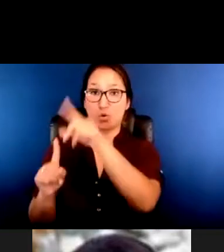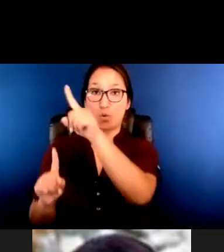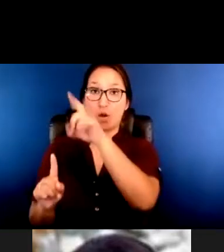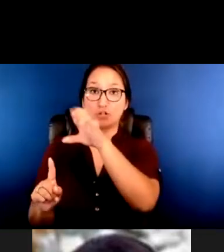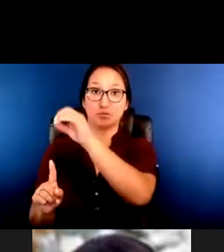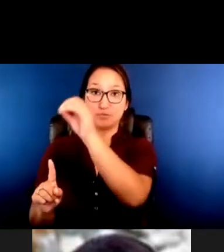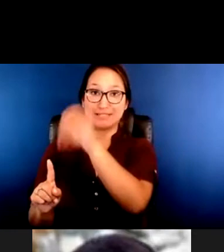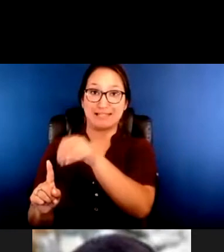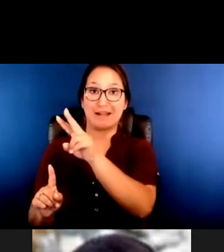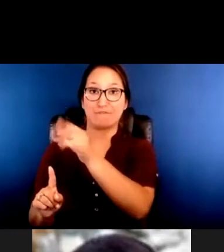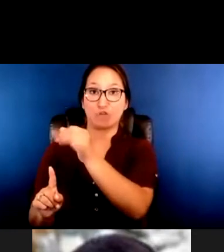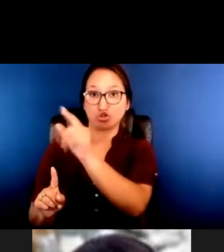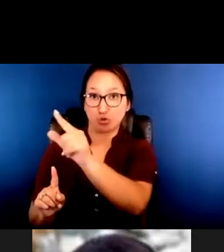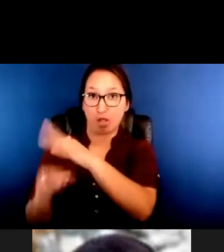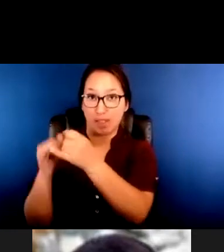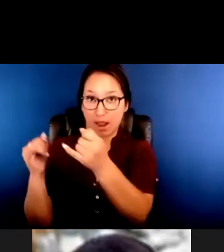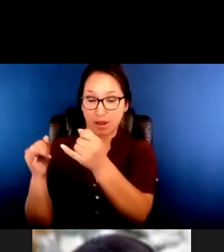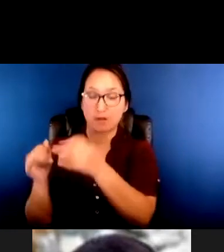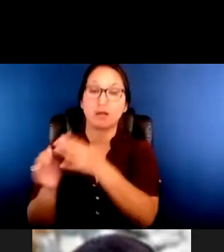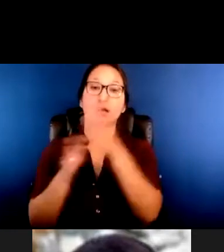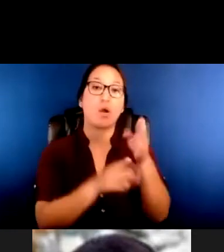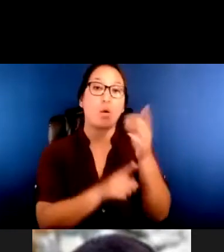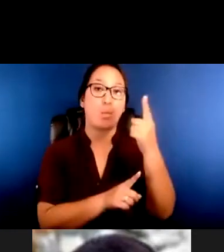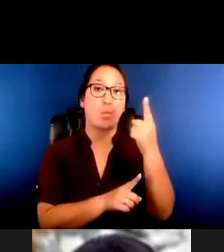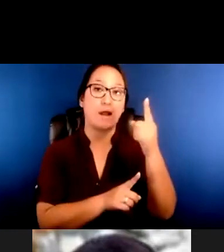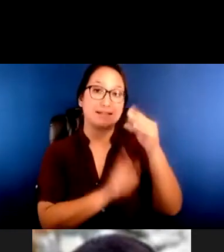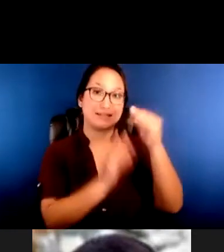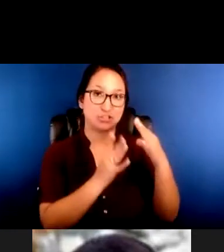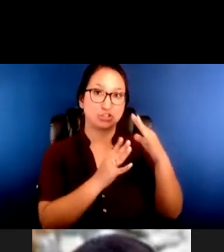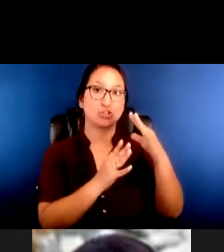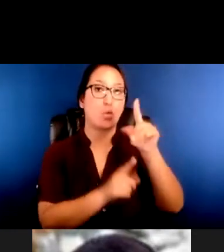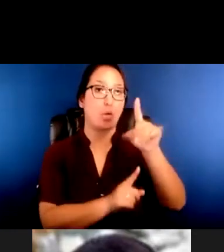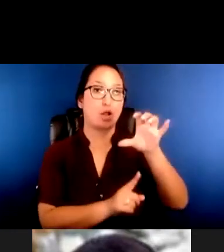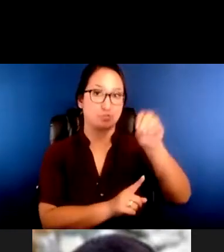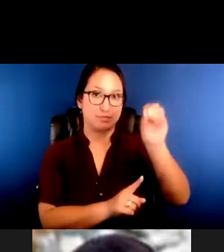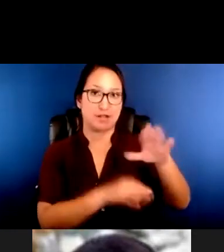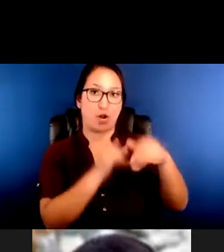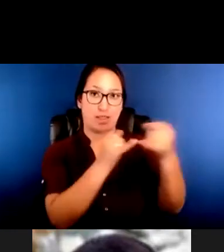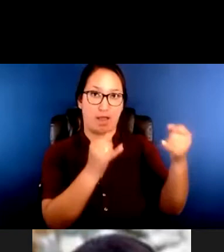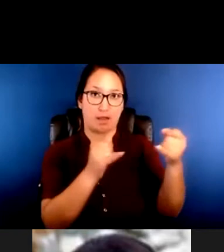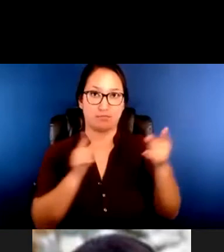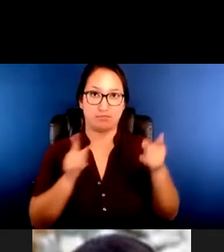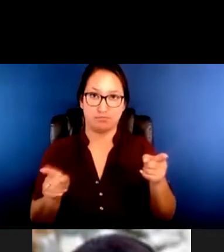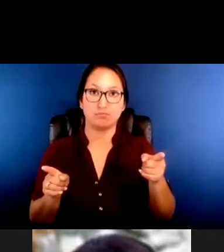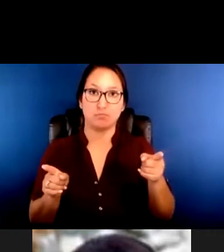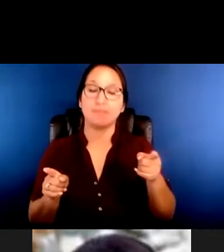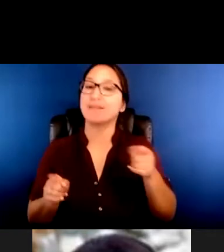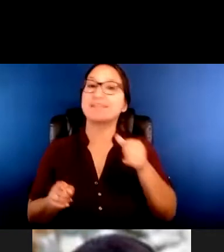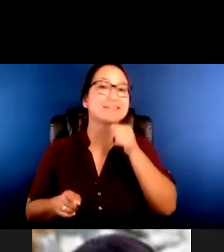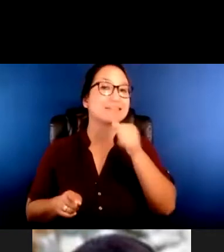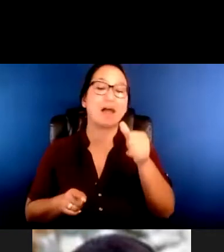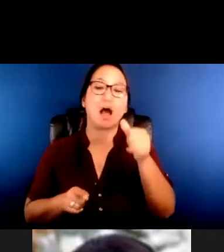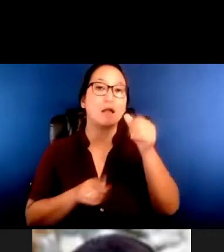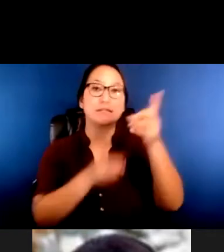be 100% online. This is not a district initiative. This is your 4 Points Middle School trying to